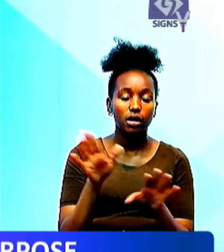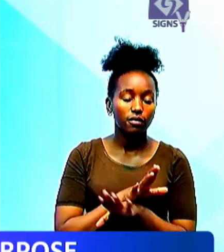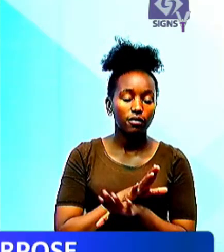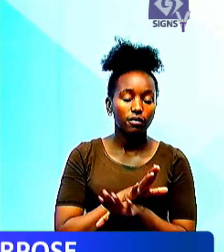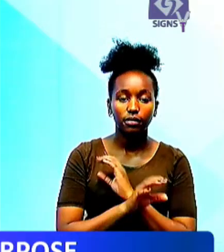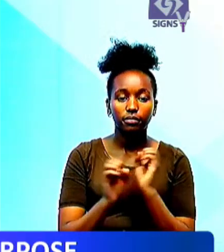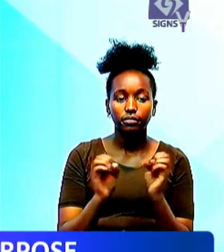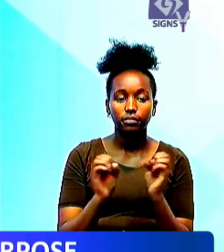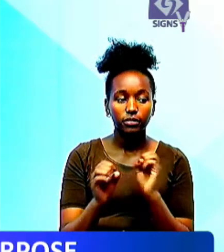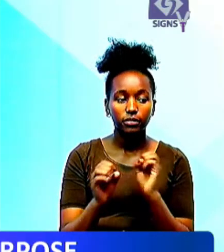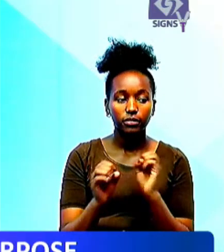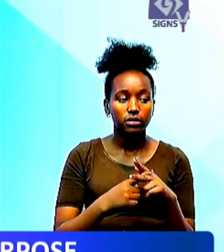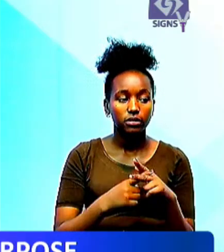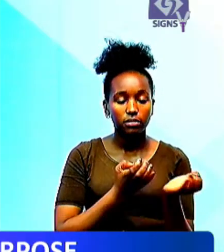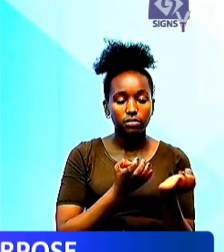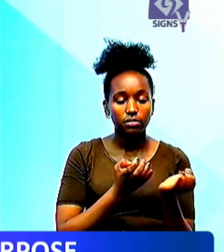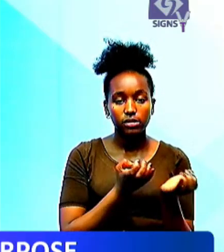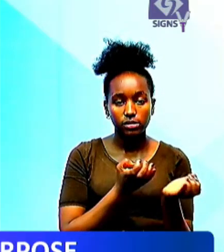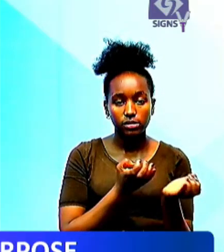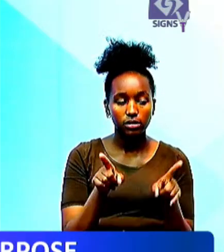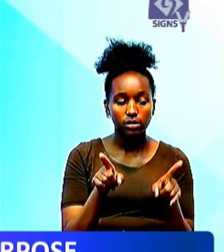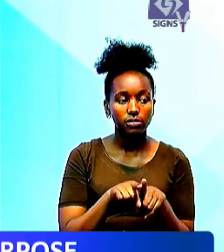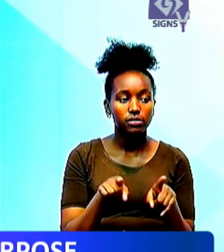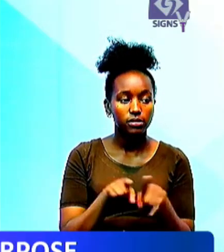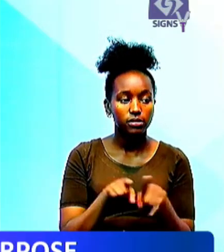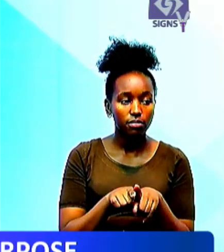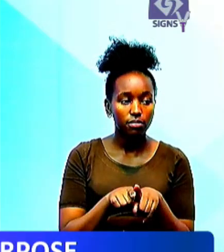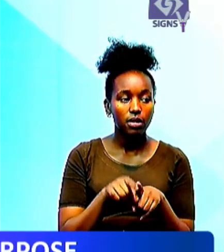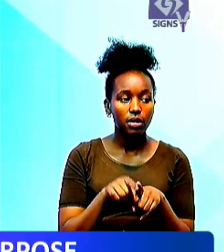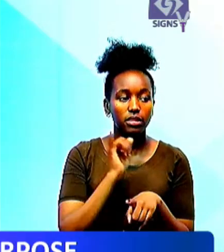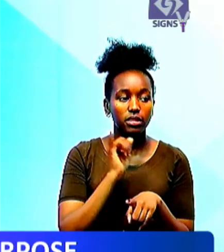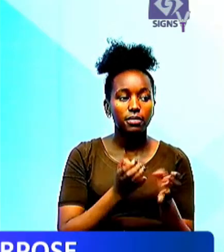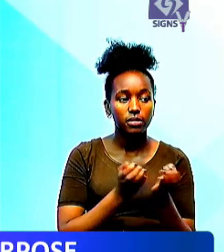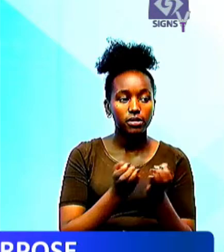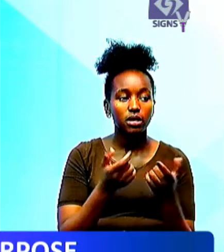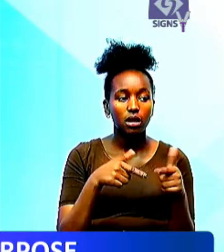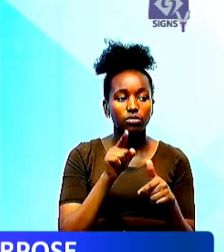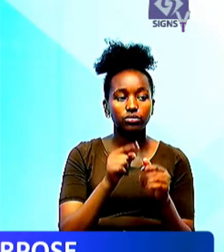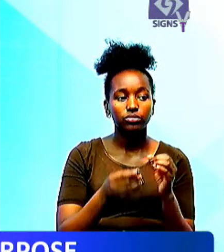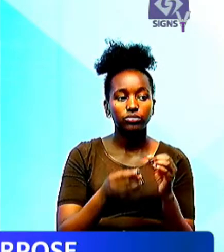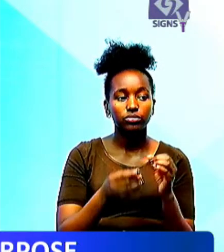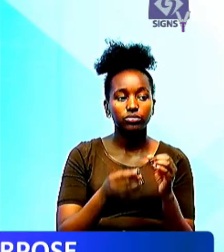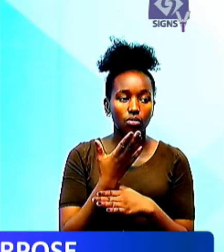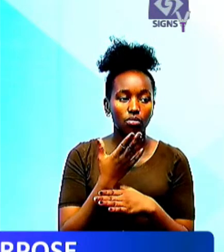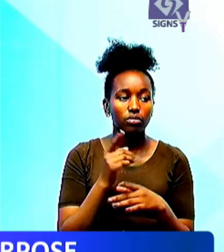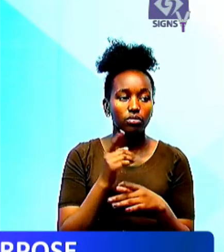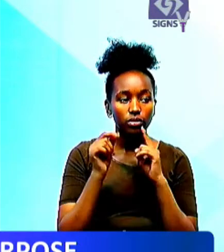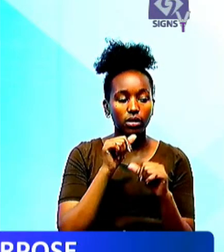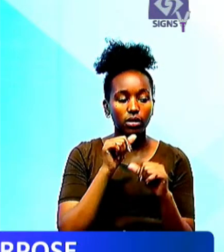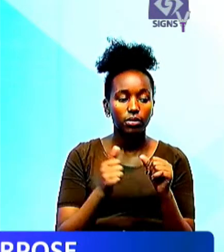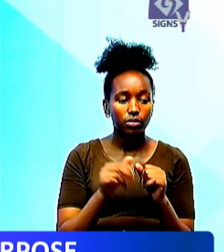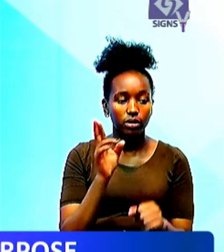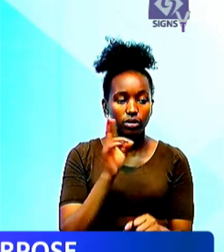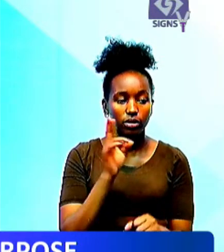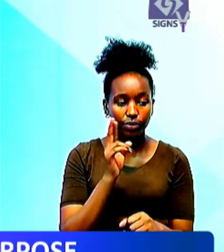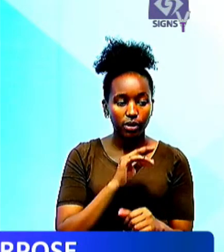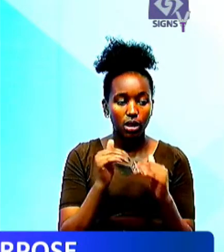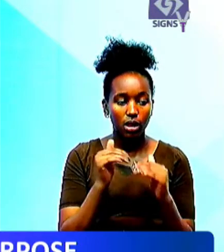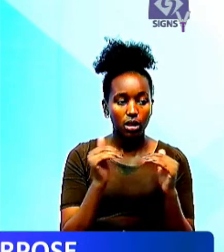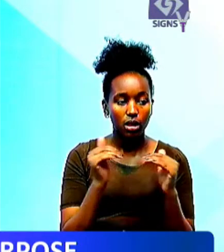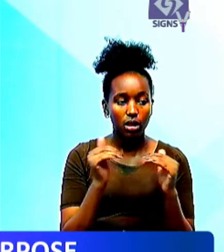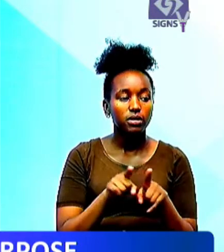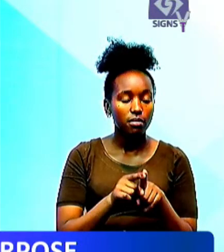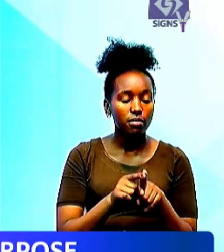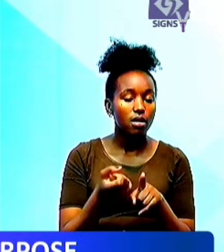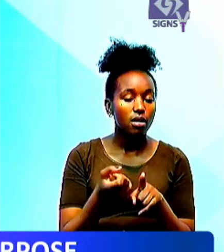say start that thing you feel that can work for you. Of course, assess the risk level, just to understand that where you lose